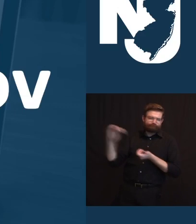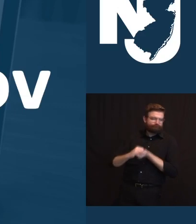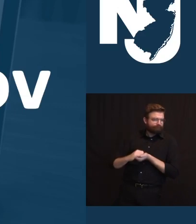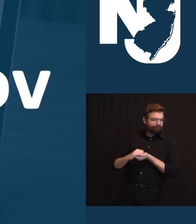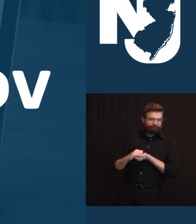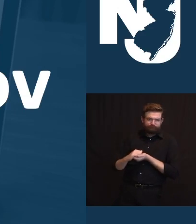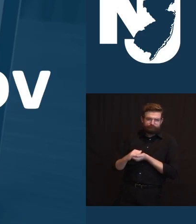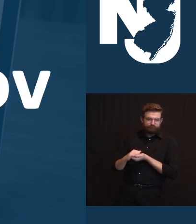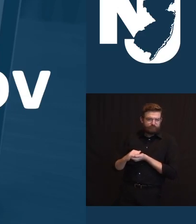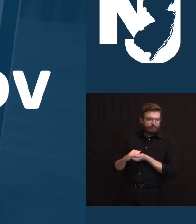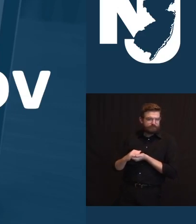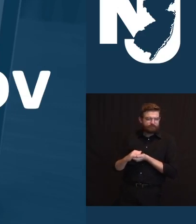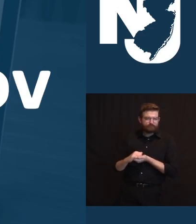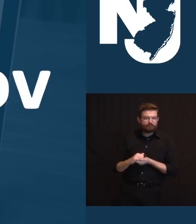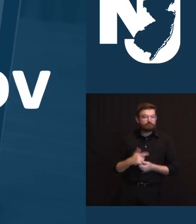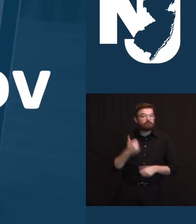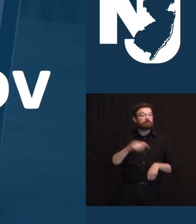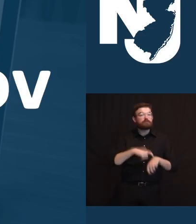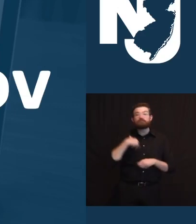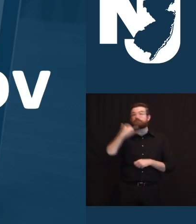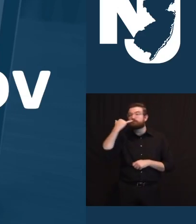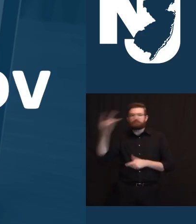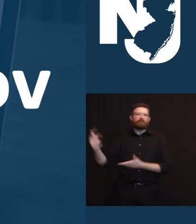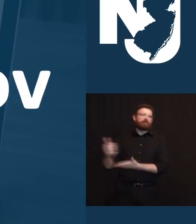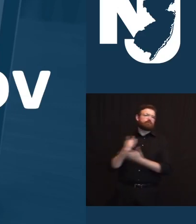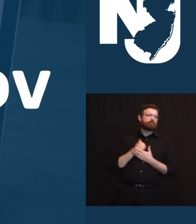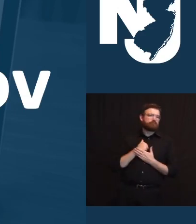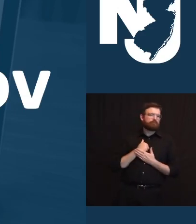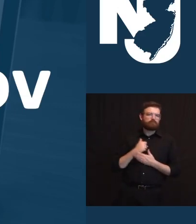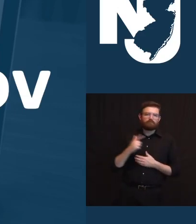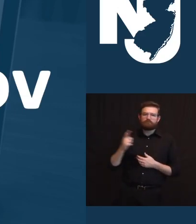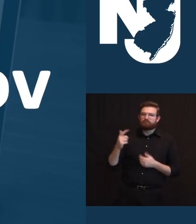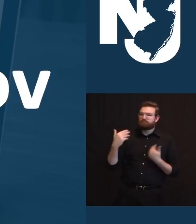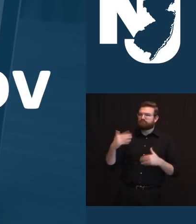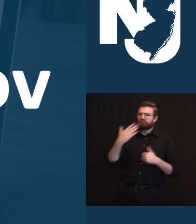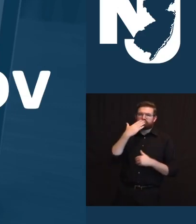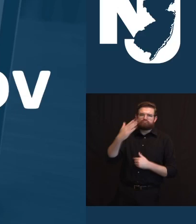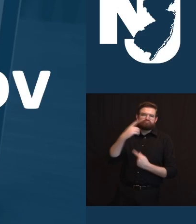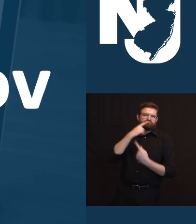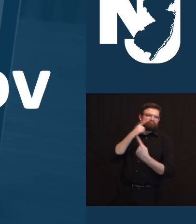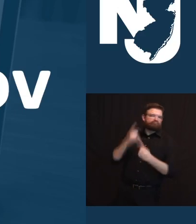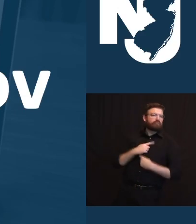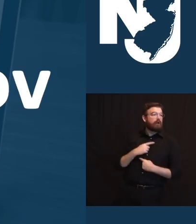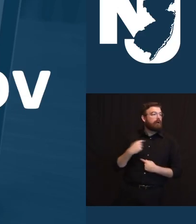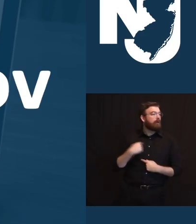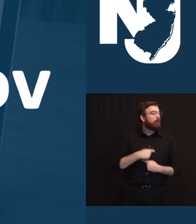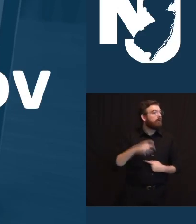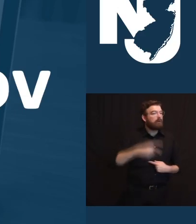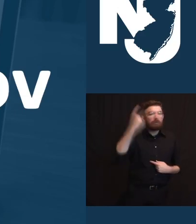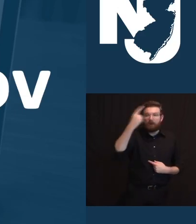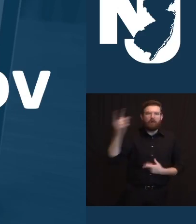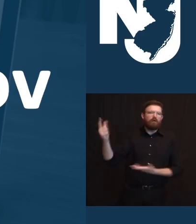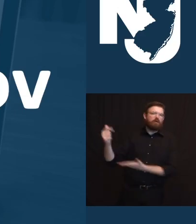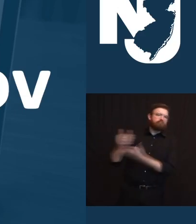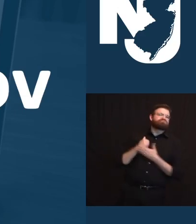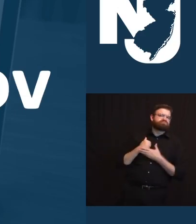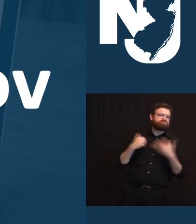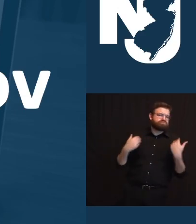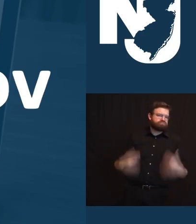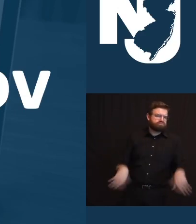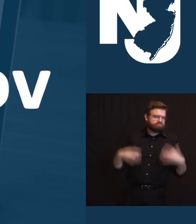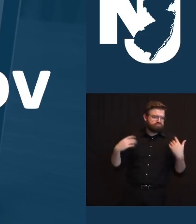away, but he has been tremendously responsive to our needs and attentive to our needs. And with all that's going on across the rest of the nation, I